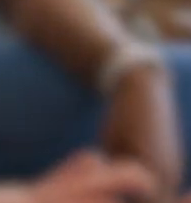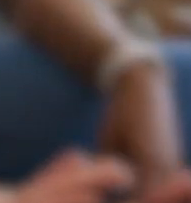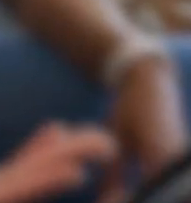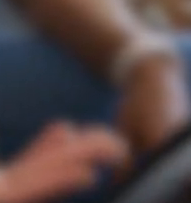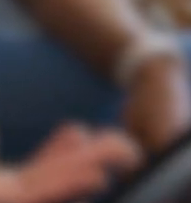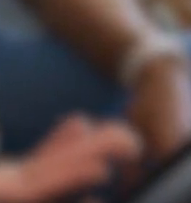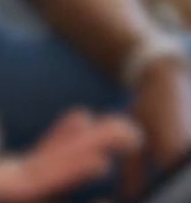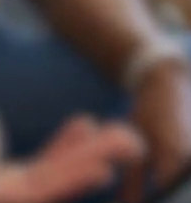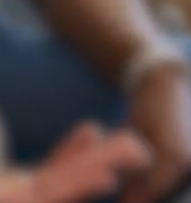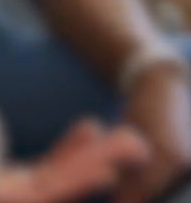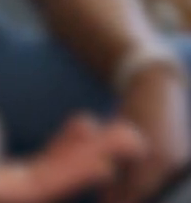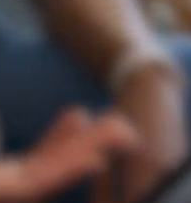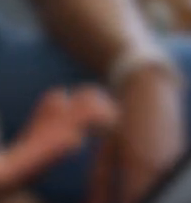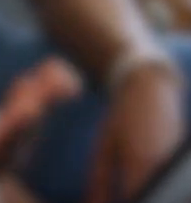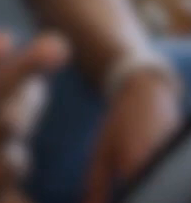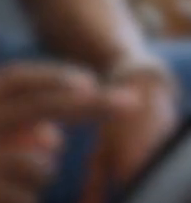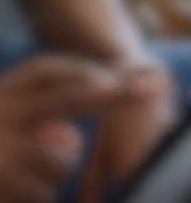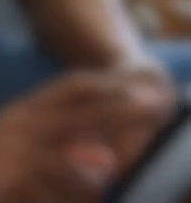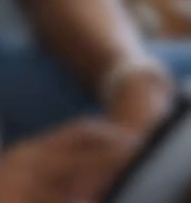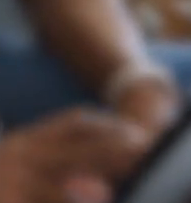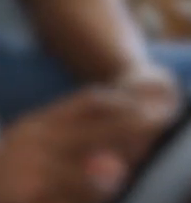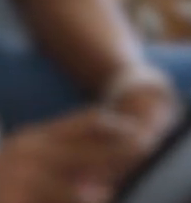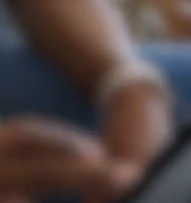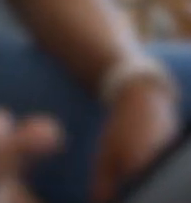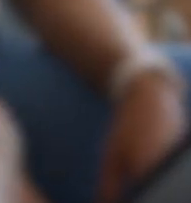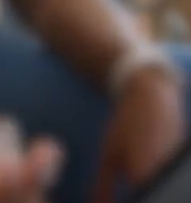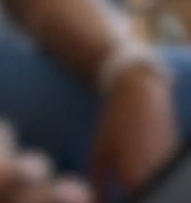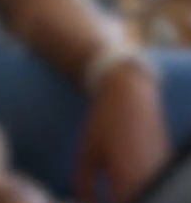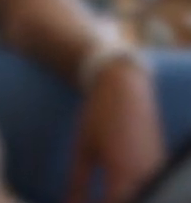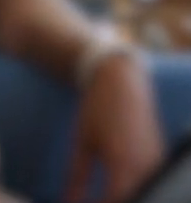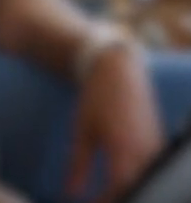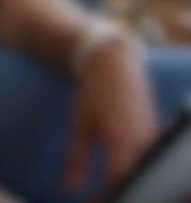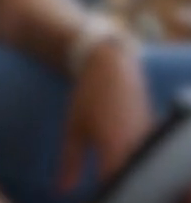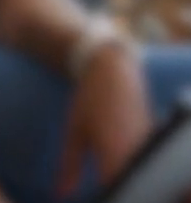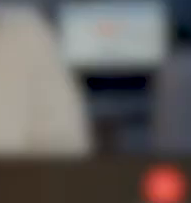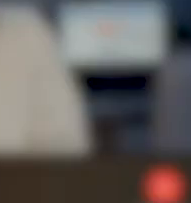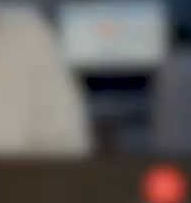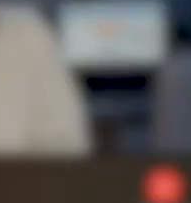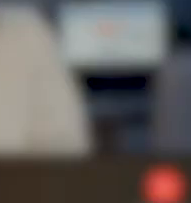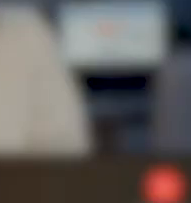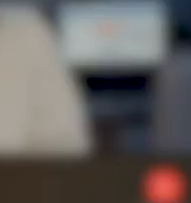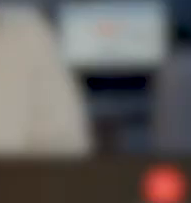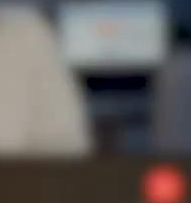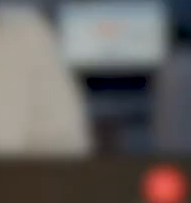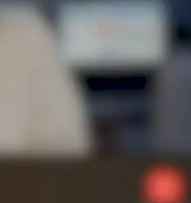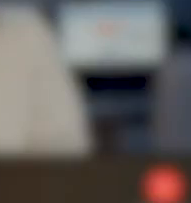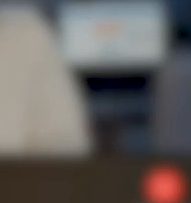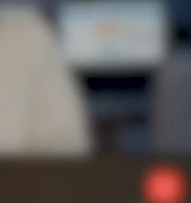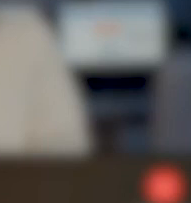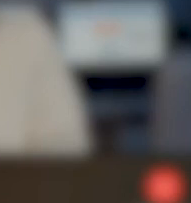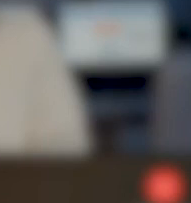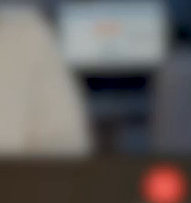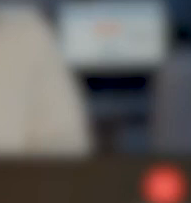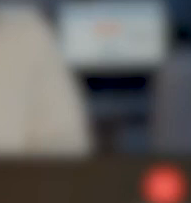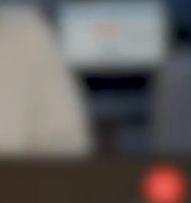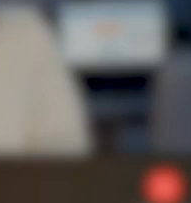warm welcome to you. Thank you for joining us as we take time to worship and hear from God. On Tuesdays, please join